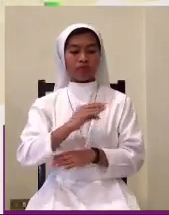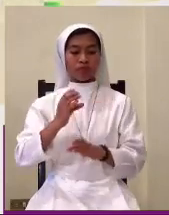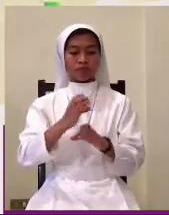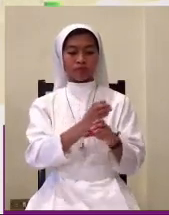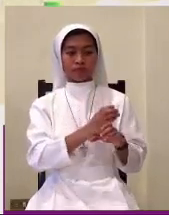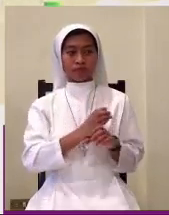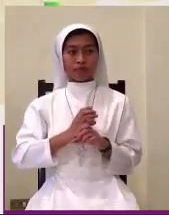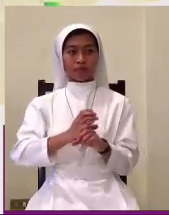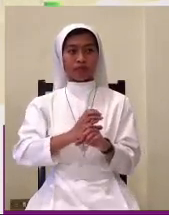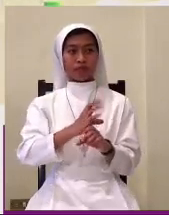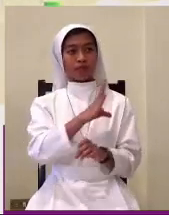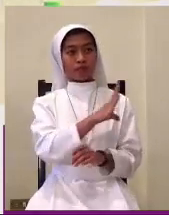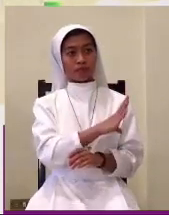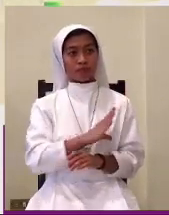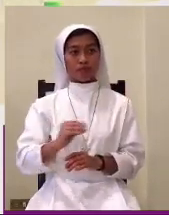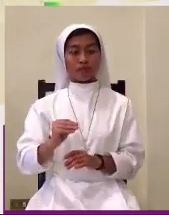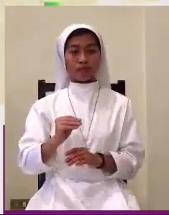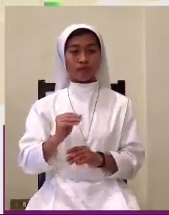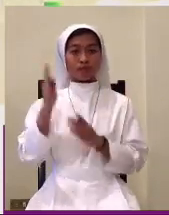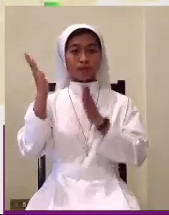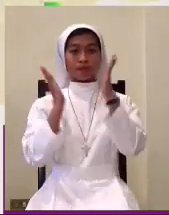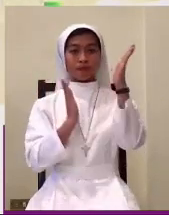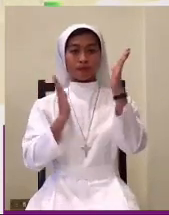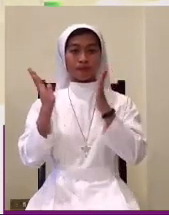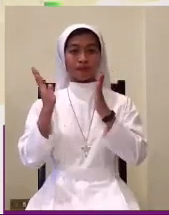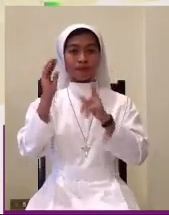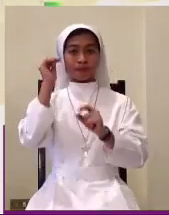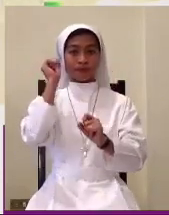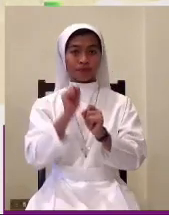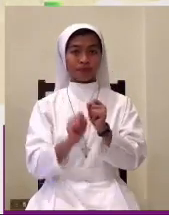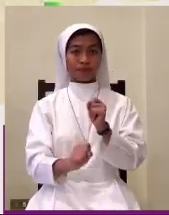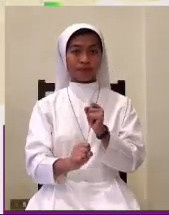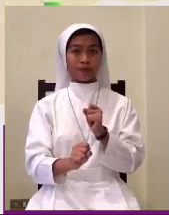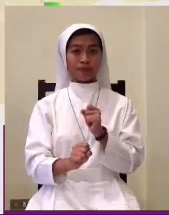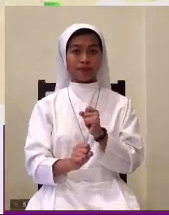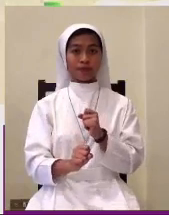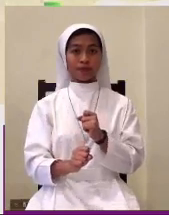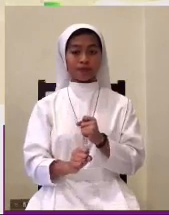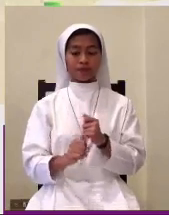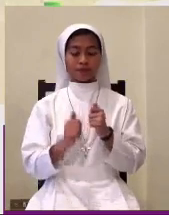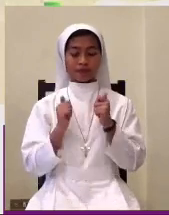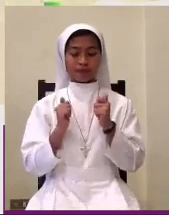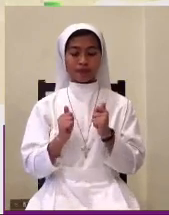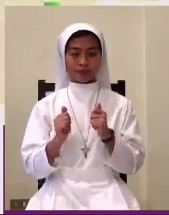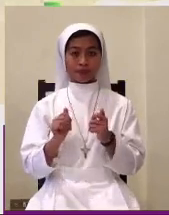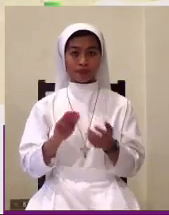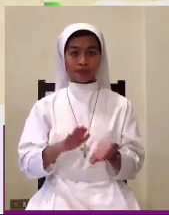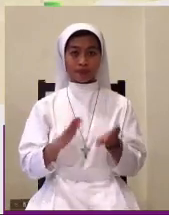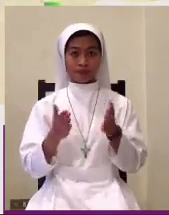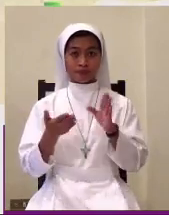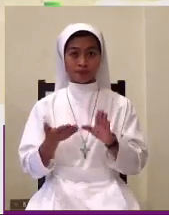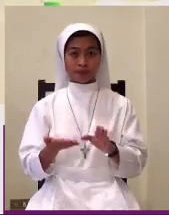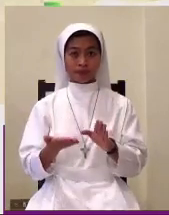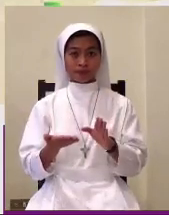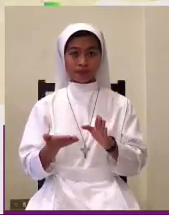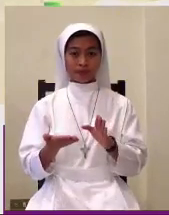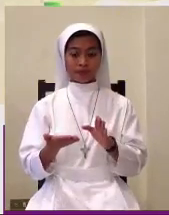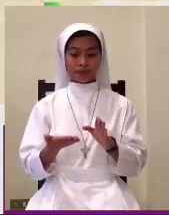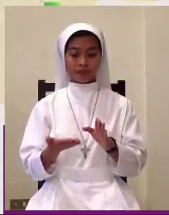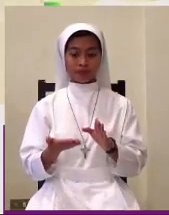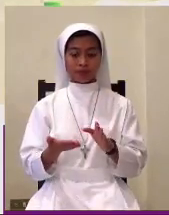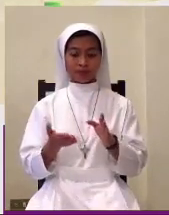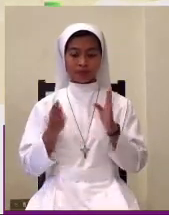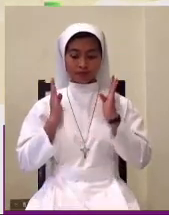serving. When we do this, we may die physically, but in